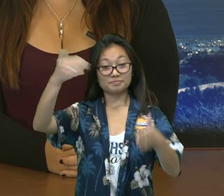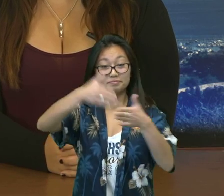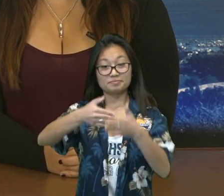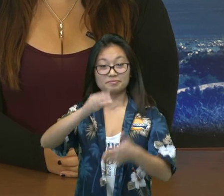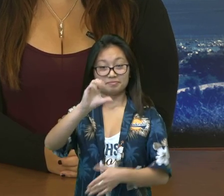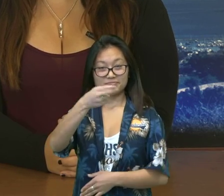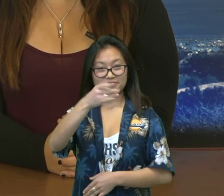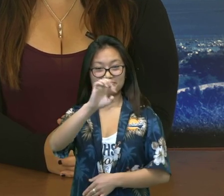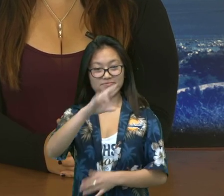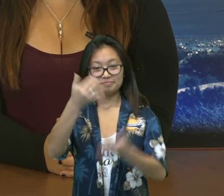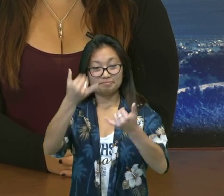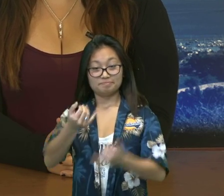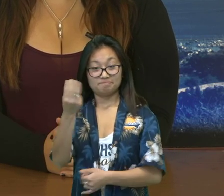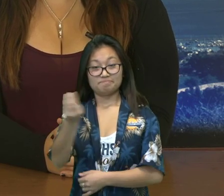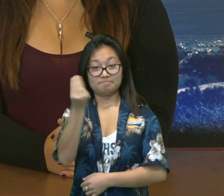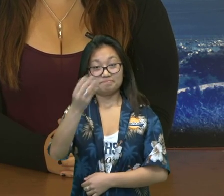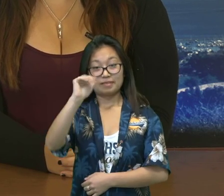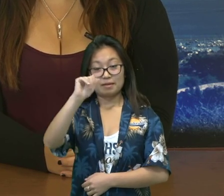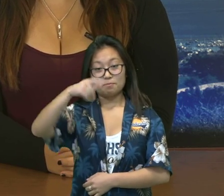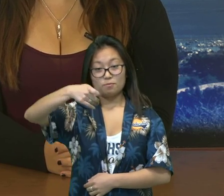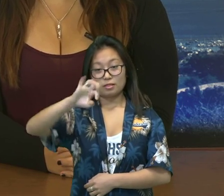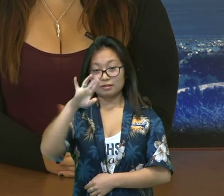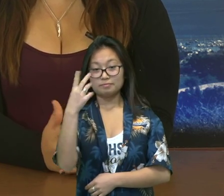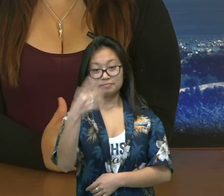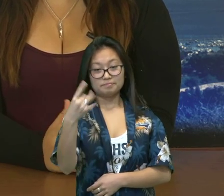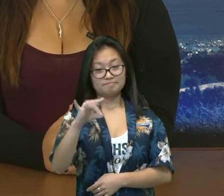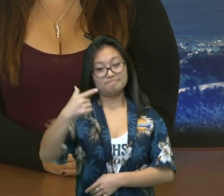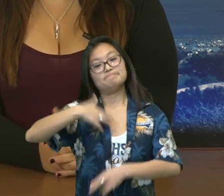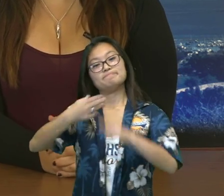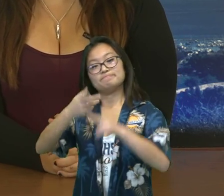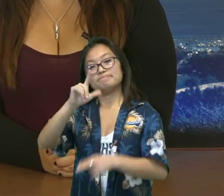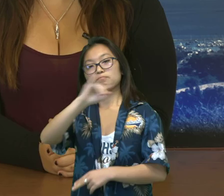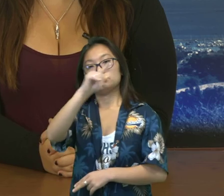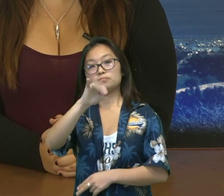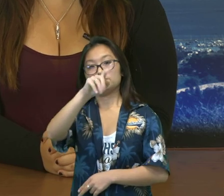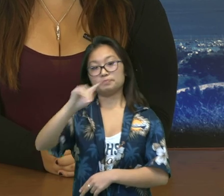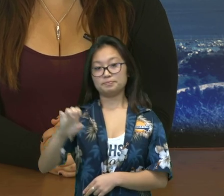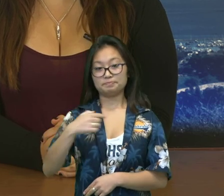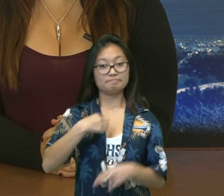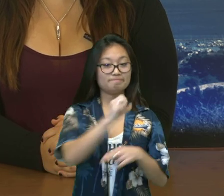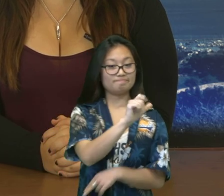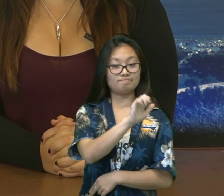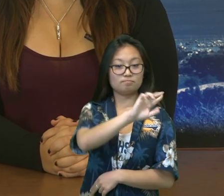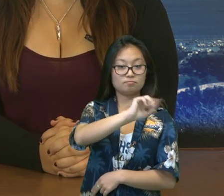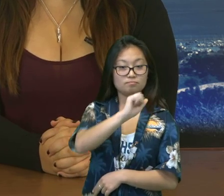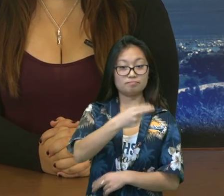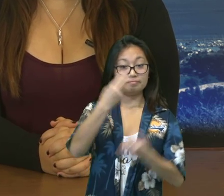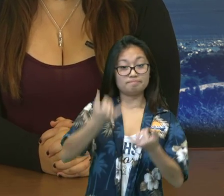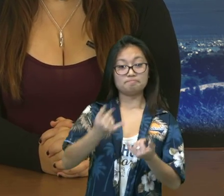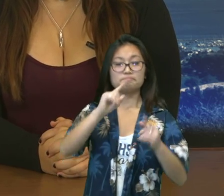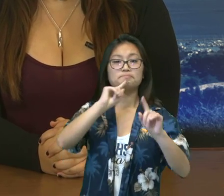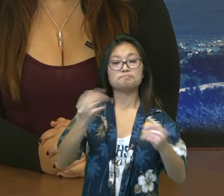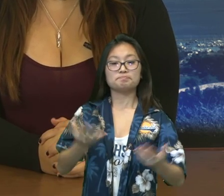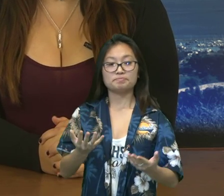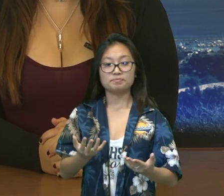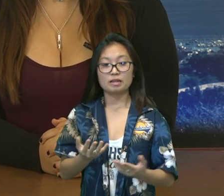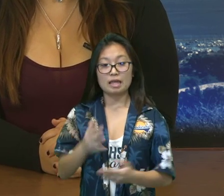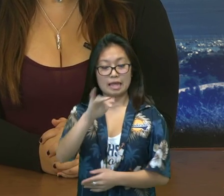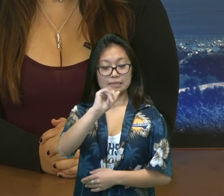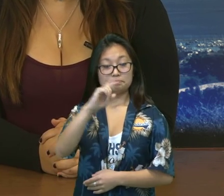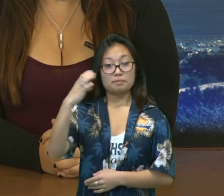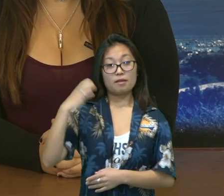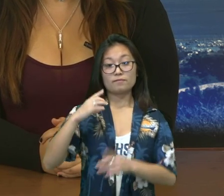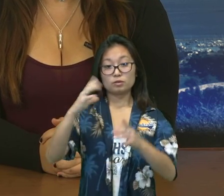Hello again, Chargers. It is Monday, April 18th, and I'm Lizette Mosqueva. And I'm Sarah Asmussen. Today on DP News,